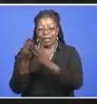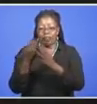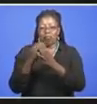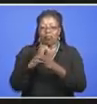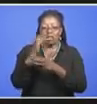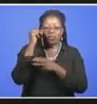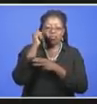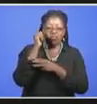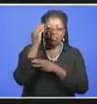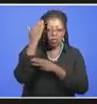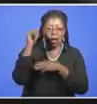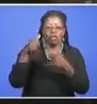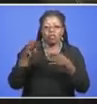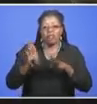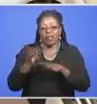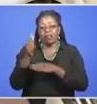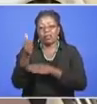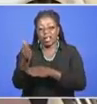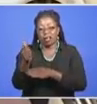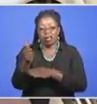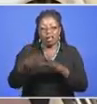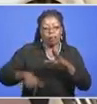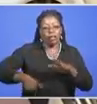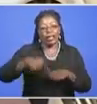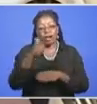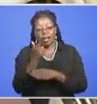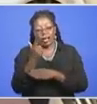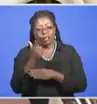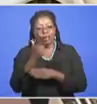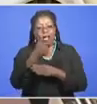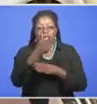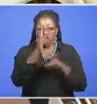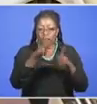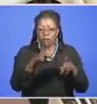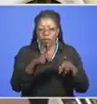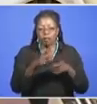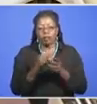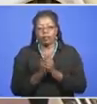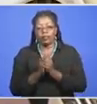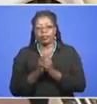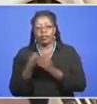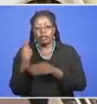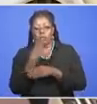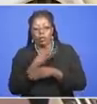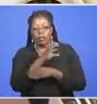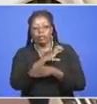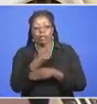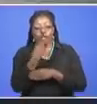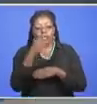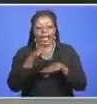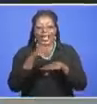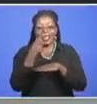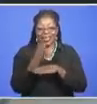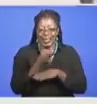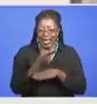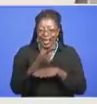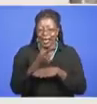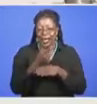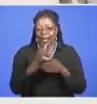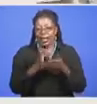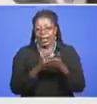gun on each other and then shooting and killing people. We looked at that, and we determined that we need to visit those spots. Police